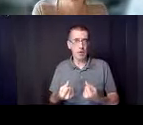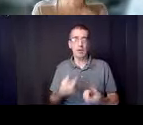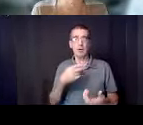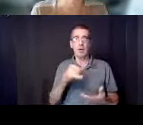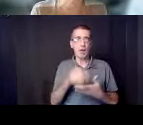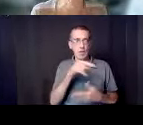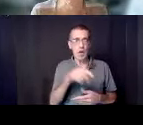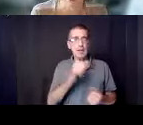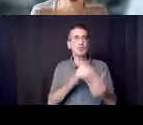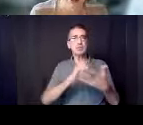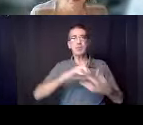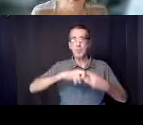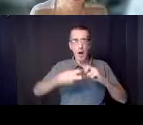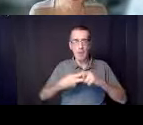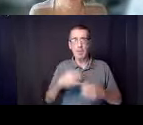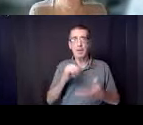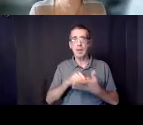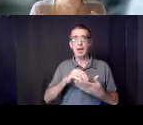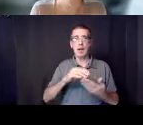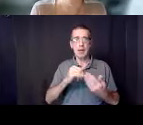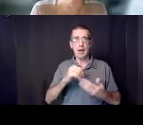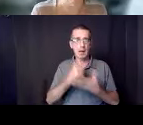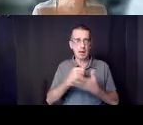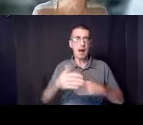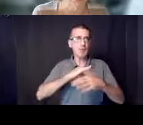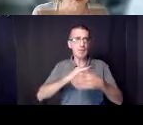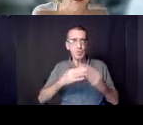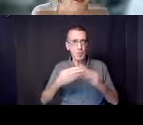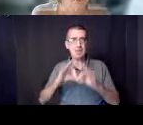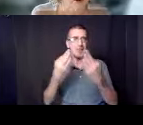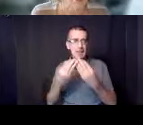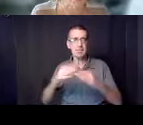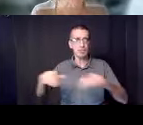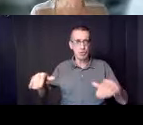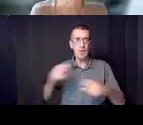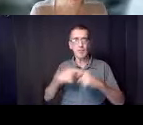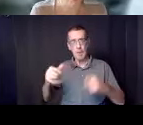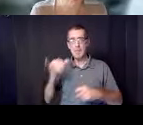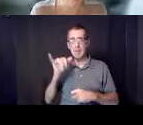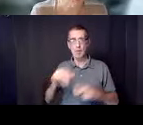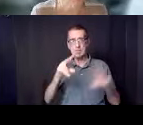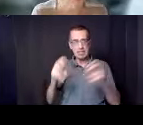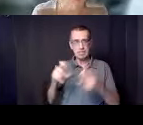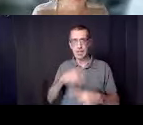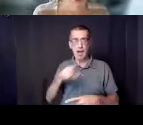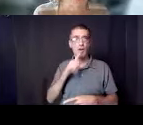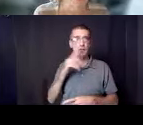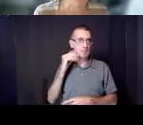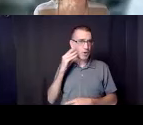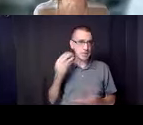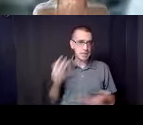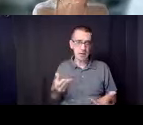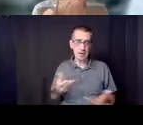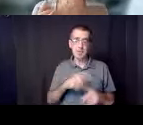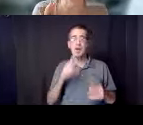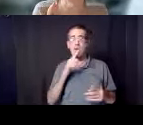and address those problems and recover the community and the families and the children from the issues they're experiencing. But